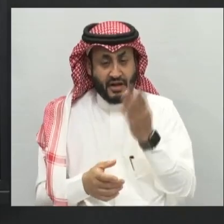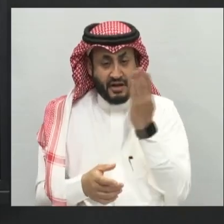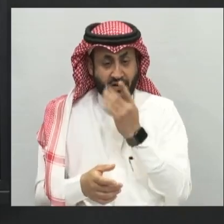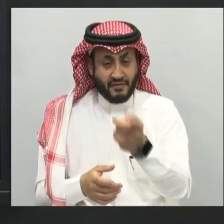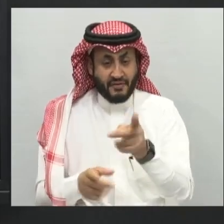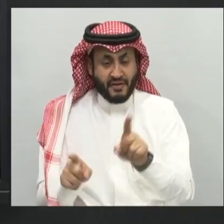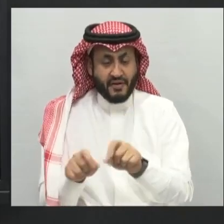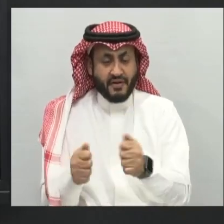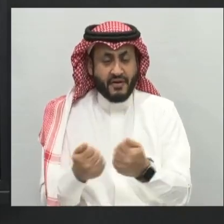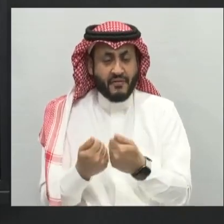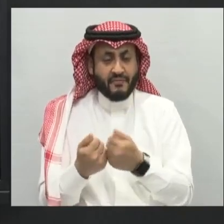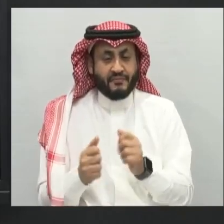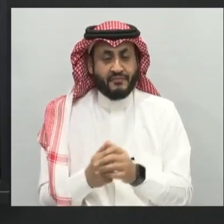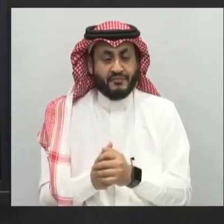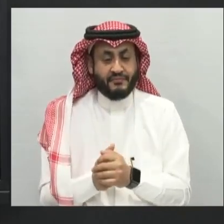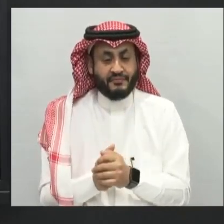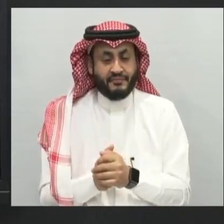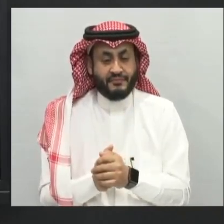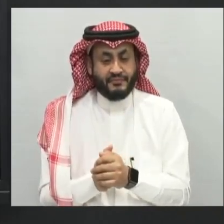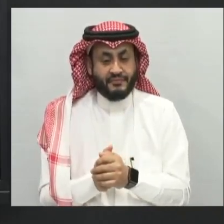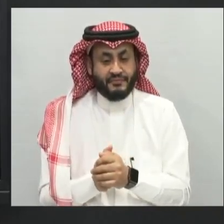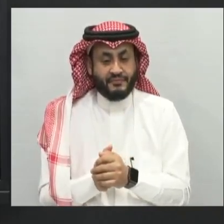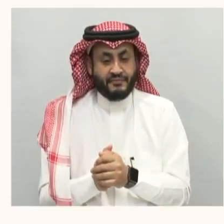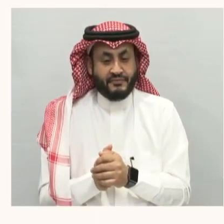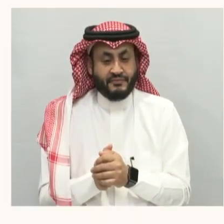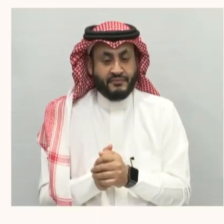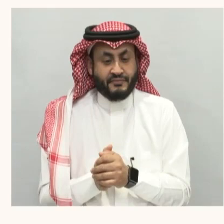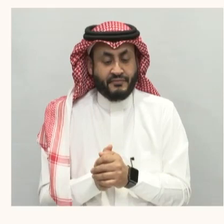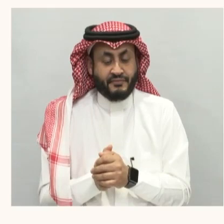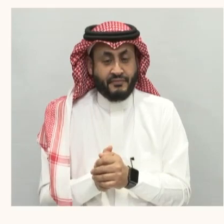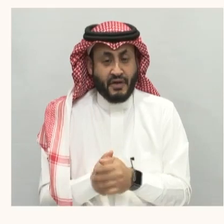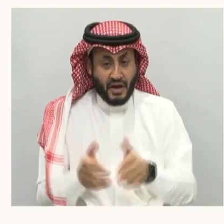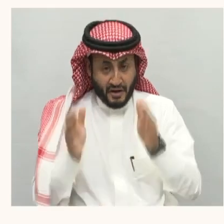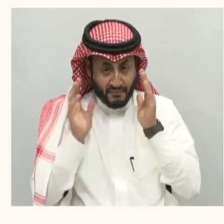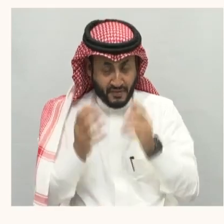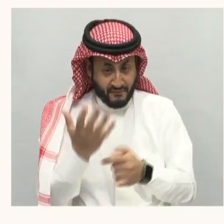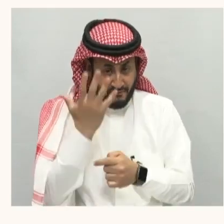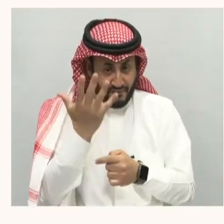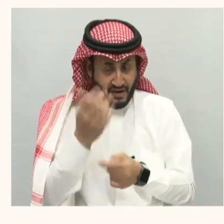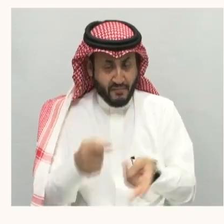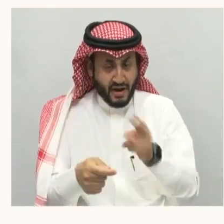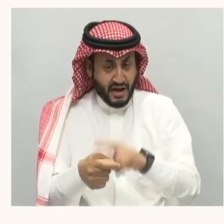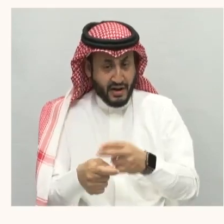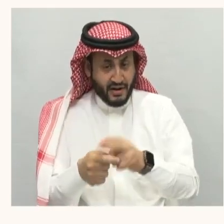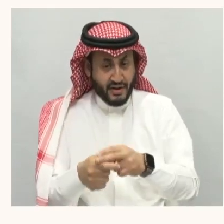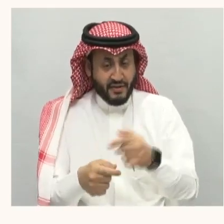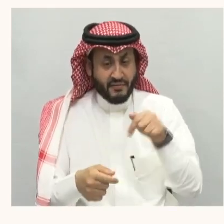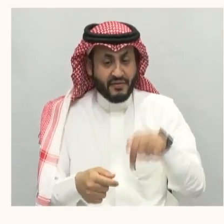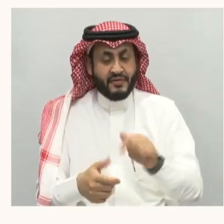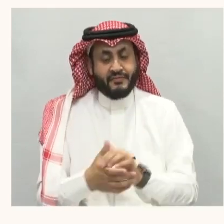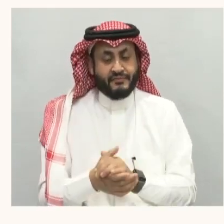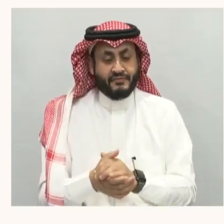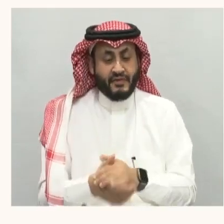sentence together and have a little chit-chat about this. What does it say? Praying 5 times a day helps